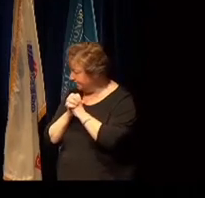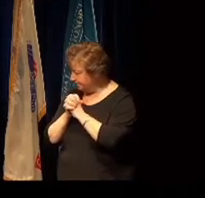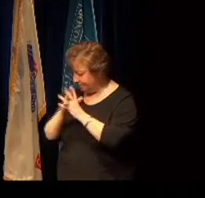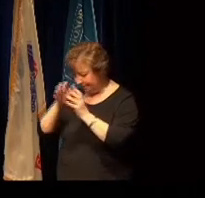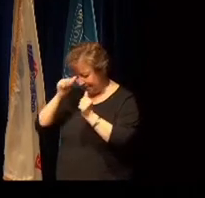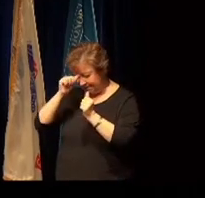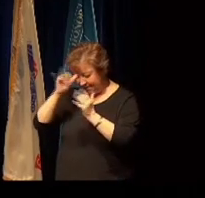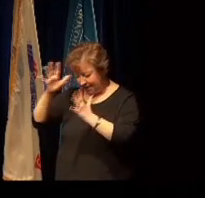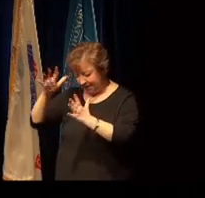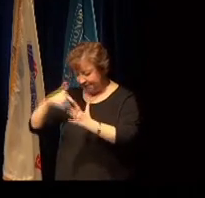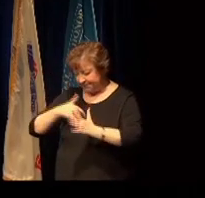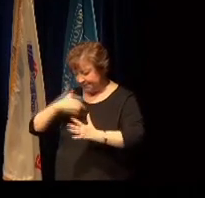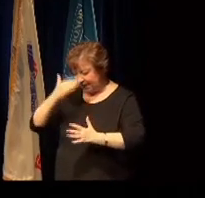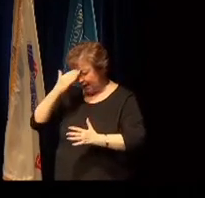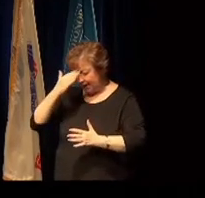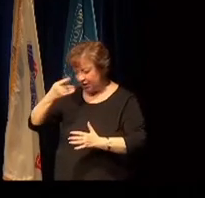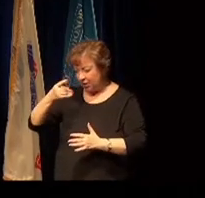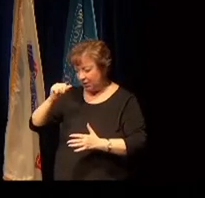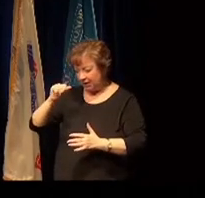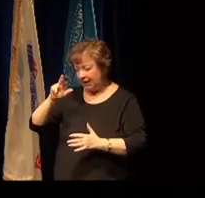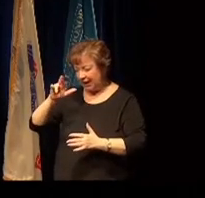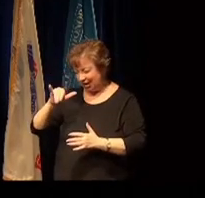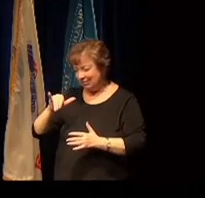Father, I know Gary's within your reach.